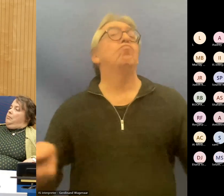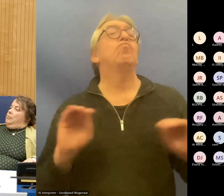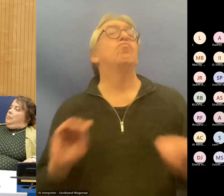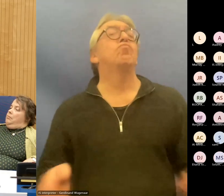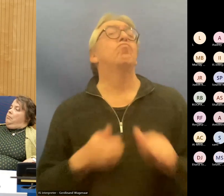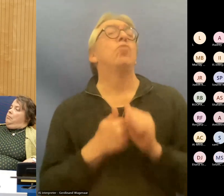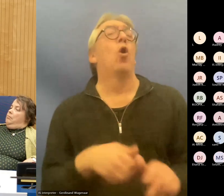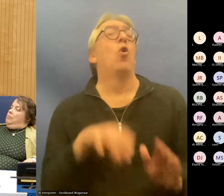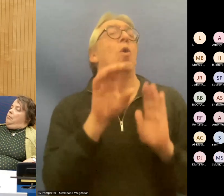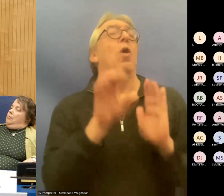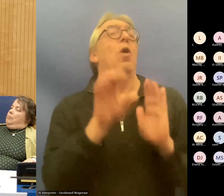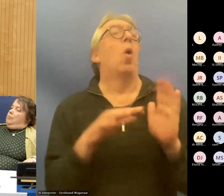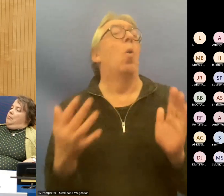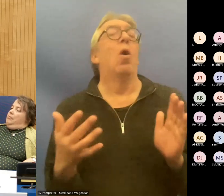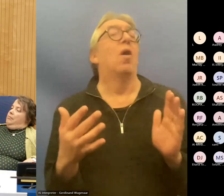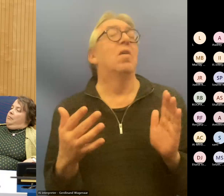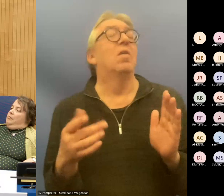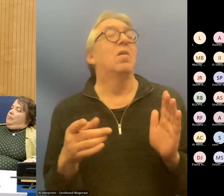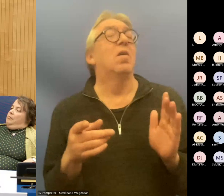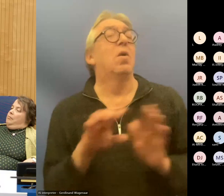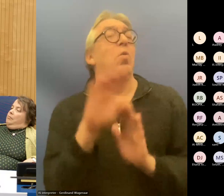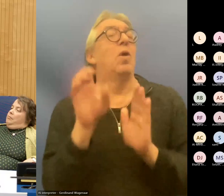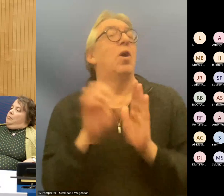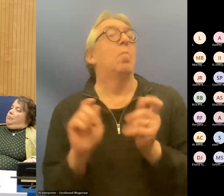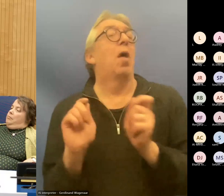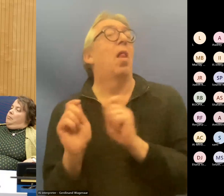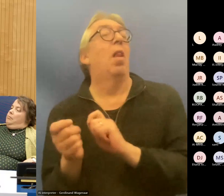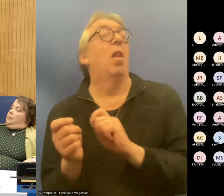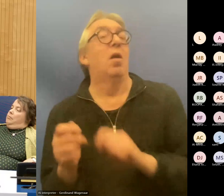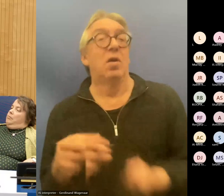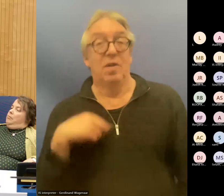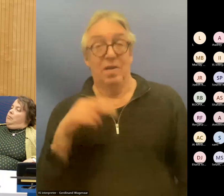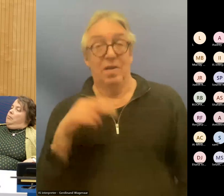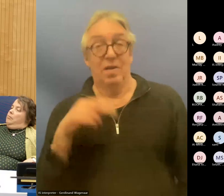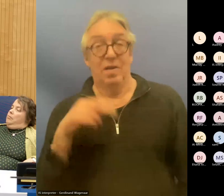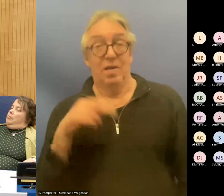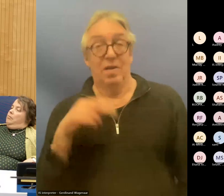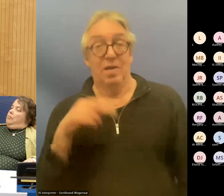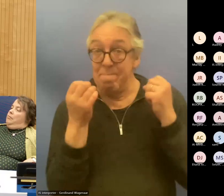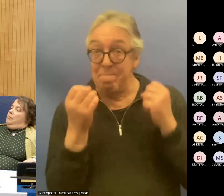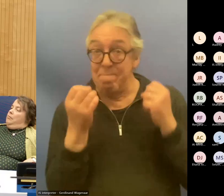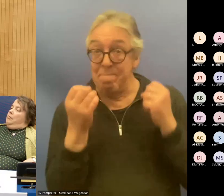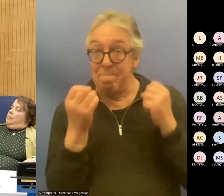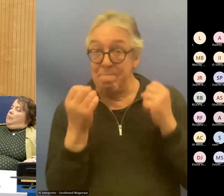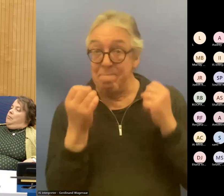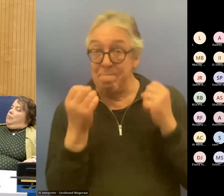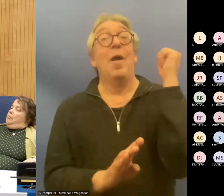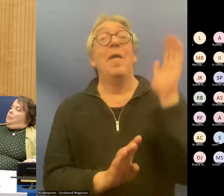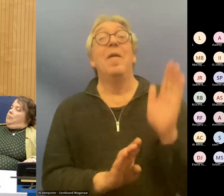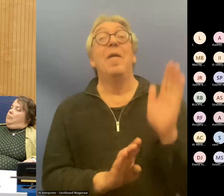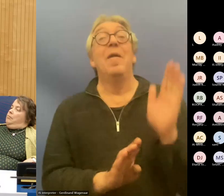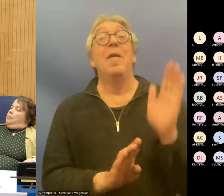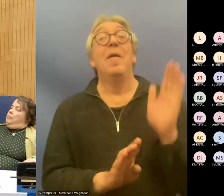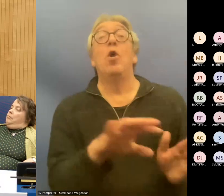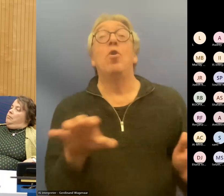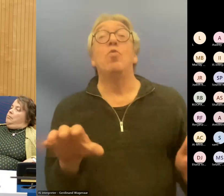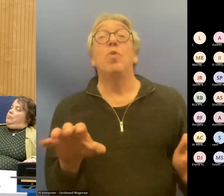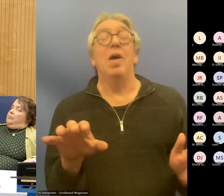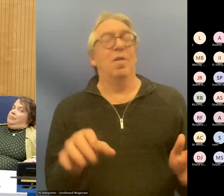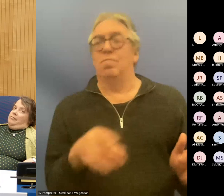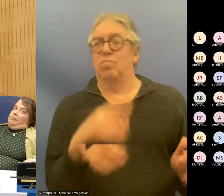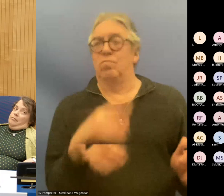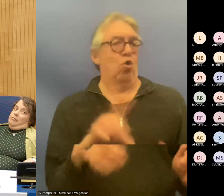the developing countries, when we are talking, we are always in the one size fits all. Every child has to read, every child